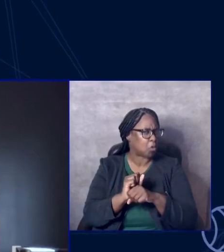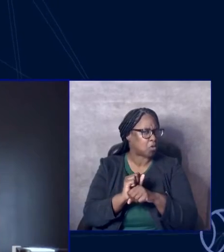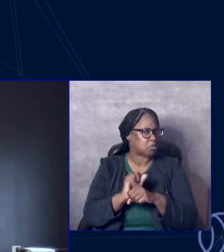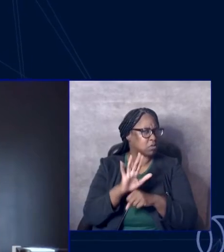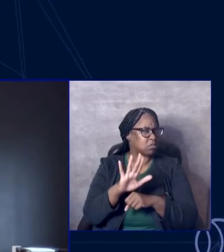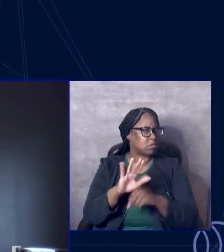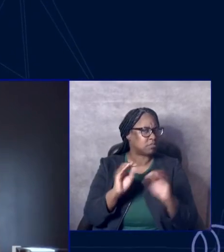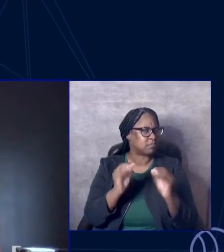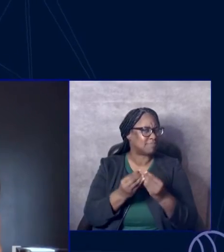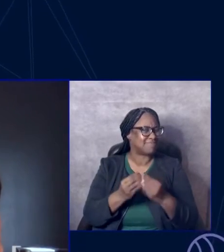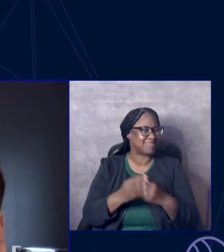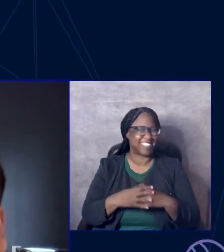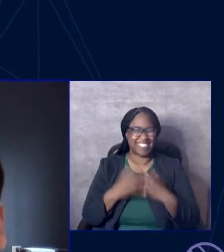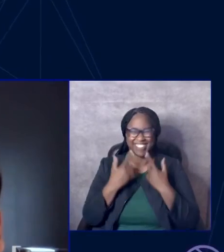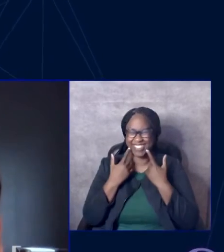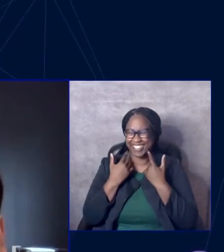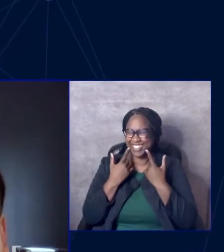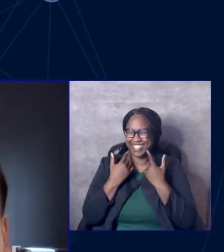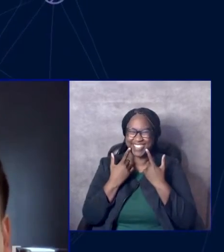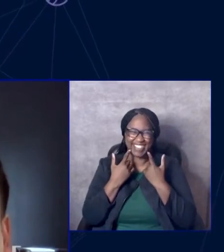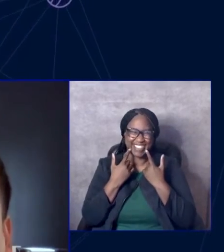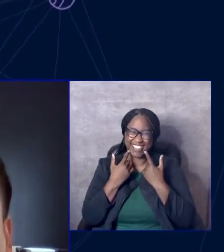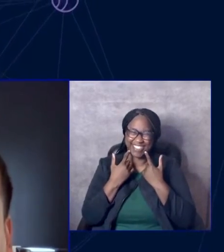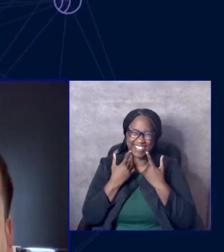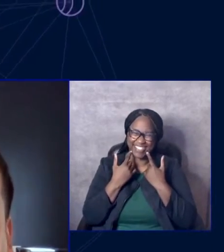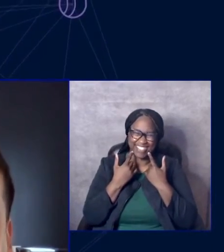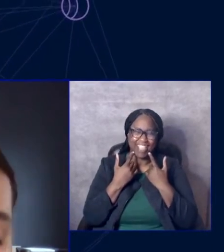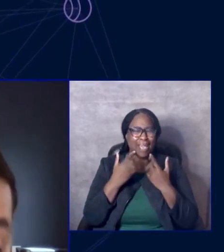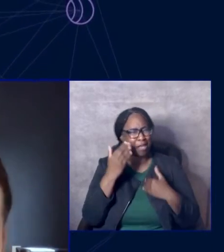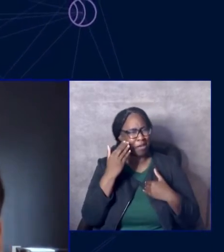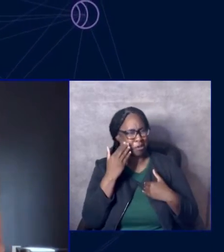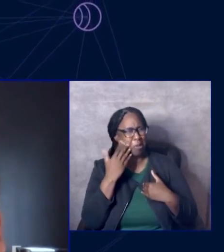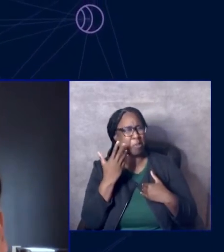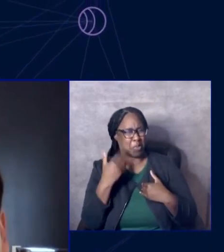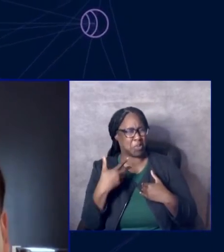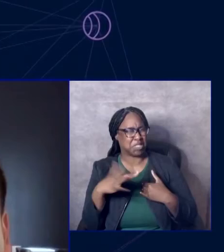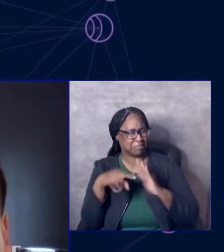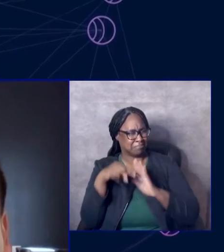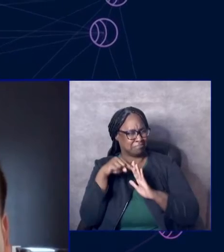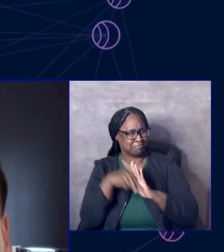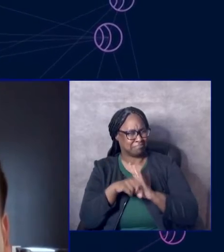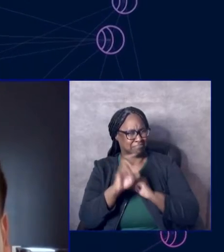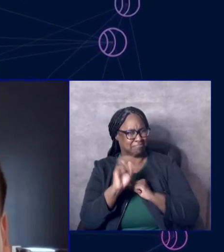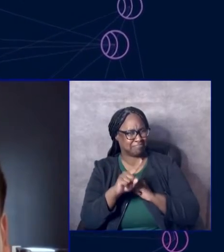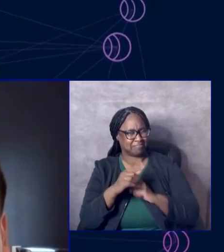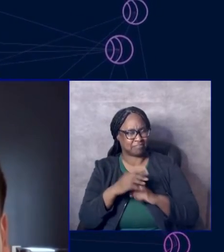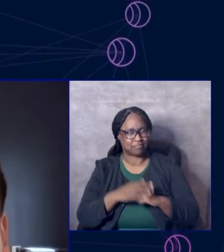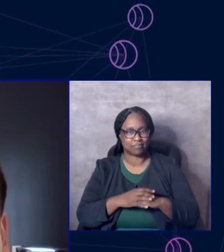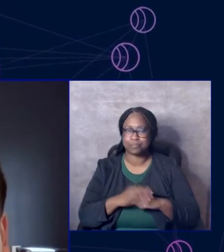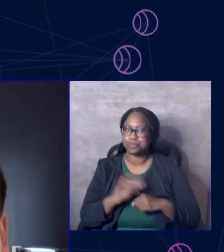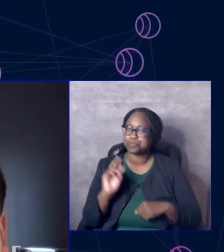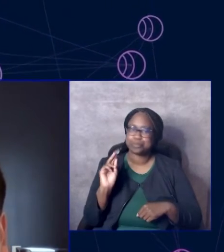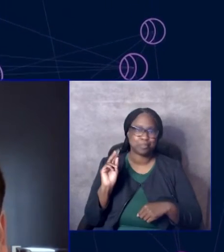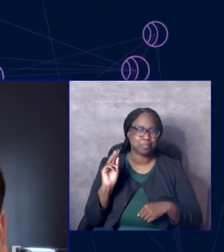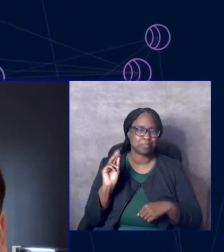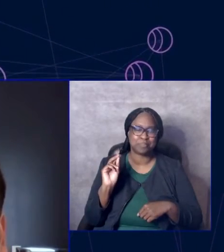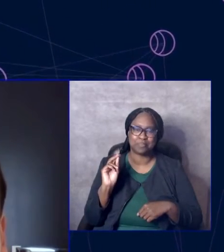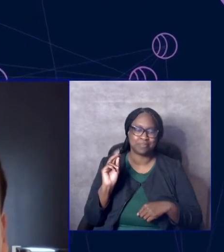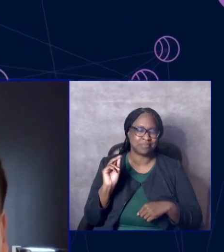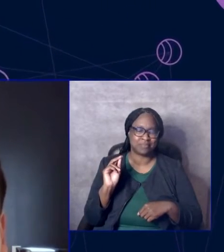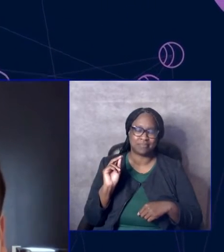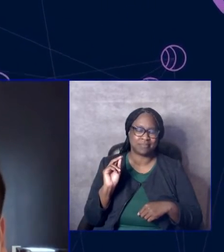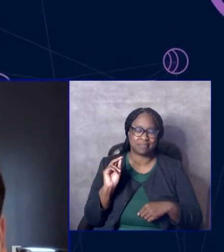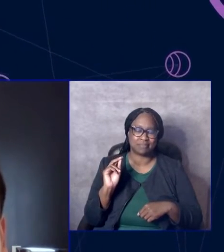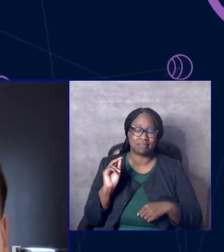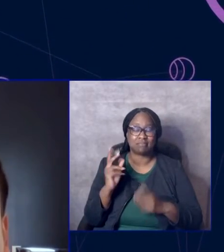let Jose take that one. It's a loaded question. Yeah, no, that's definitely not how it works with us. And I would say